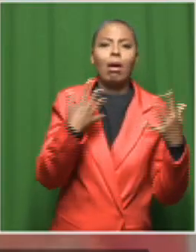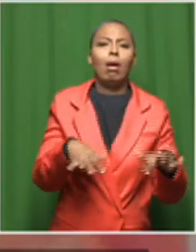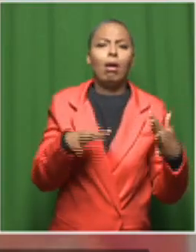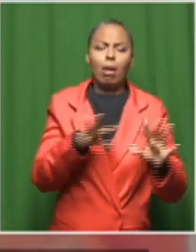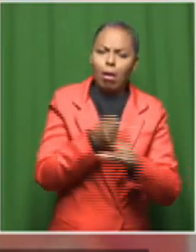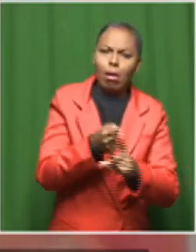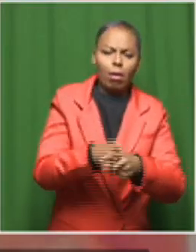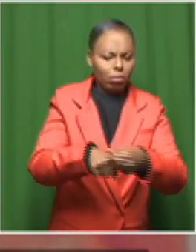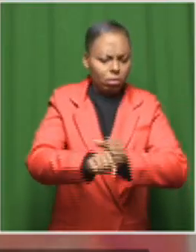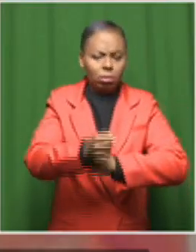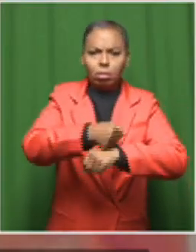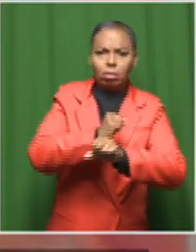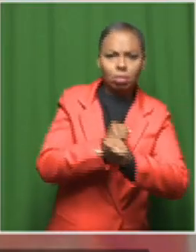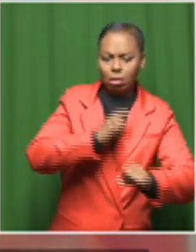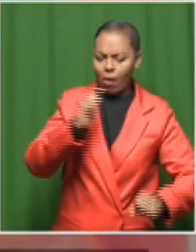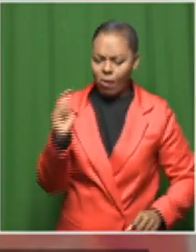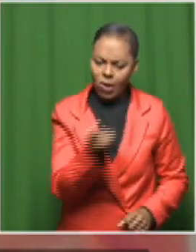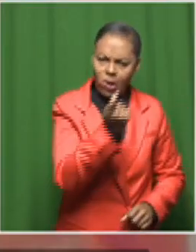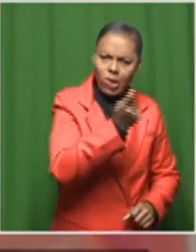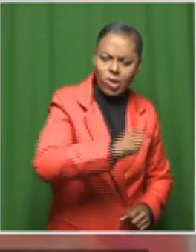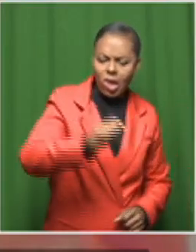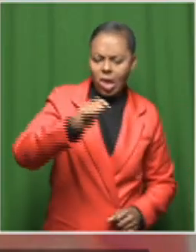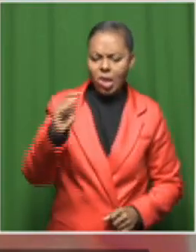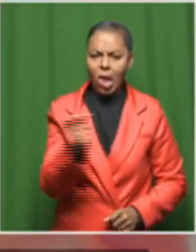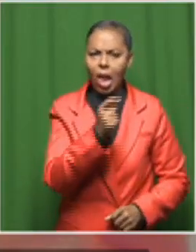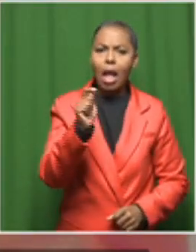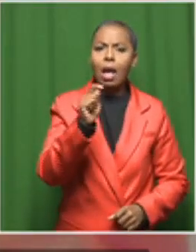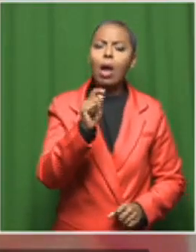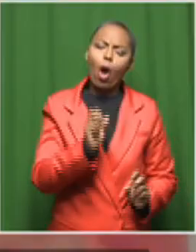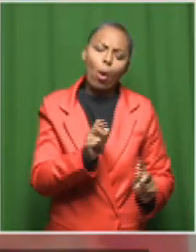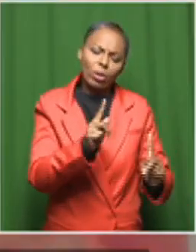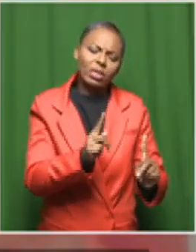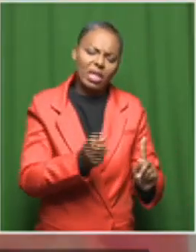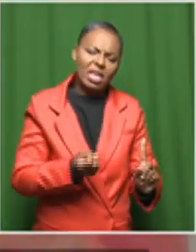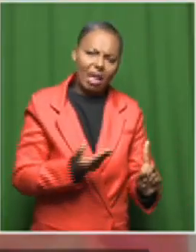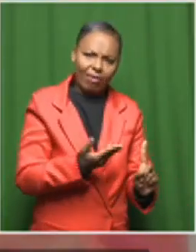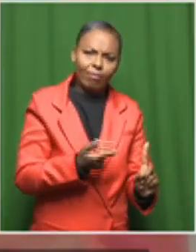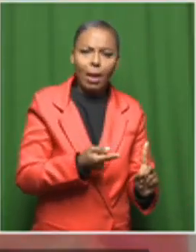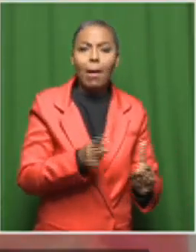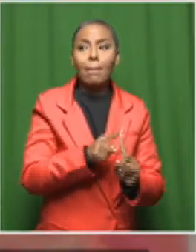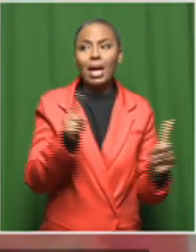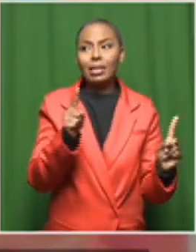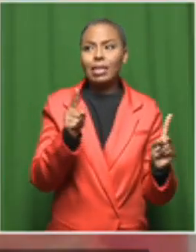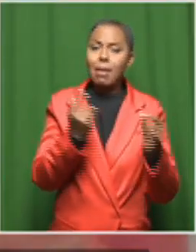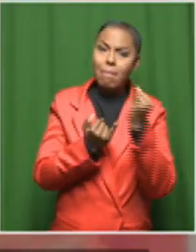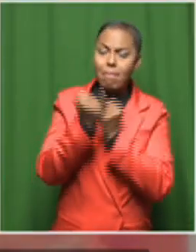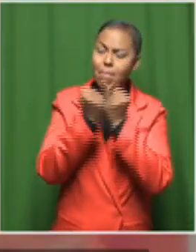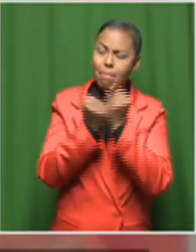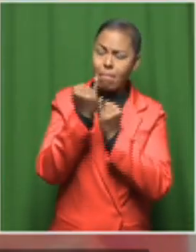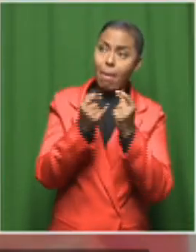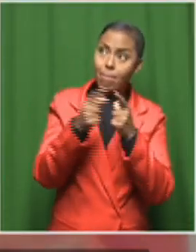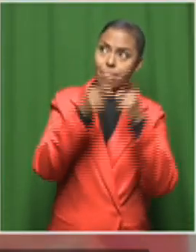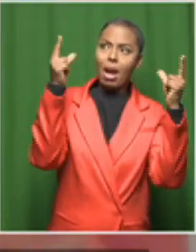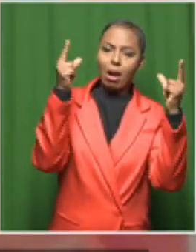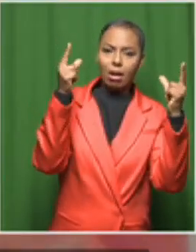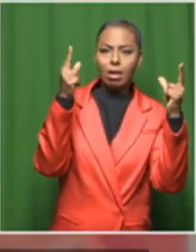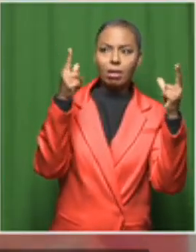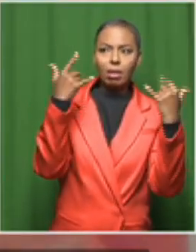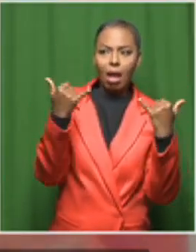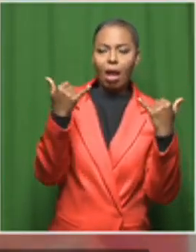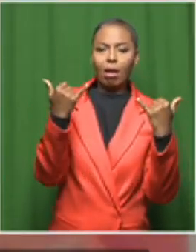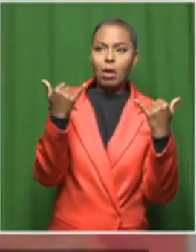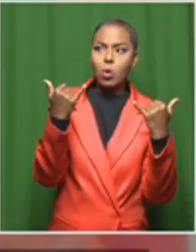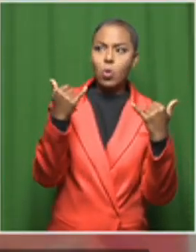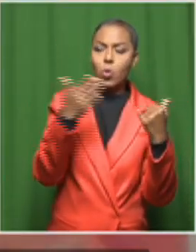He has to be given an outside chance, but I haven't seen him play the tournament play that I've seen him play